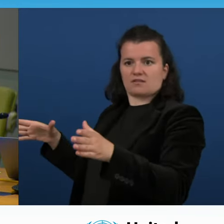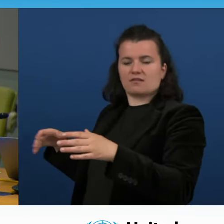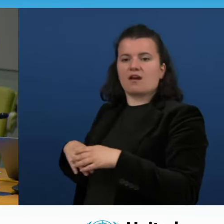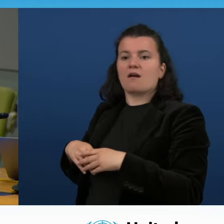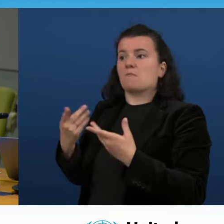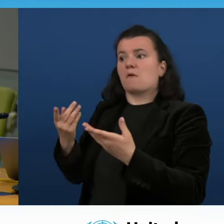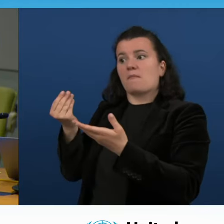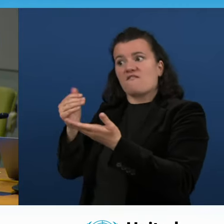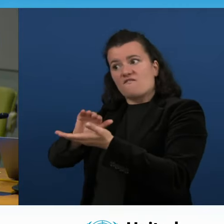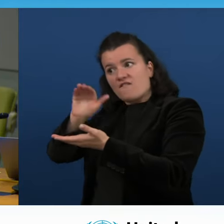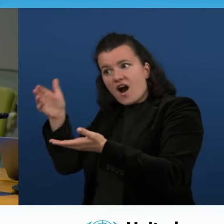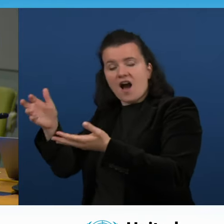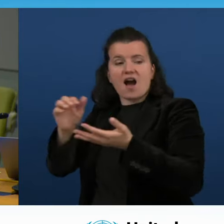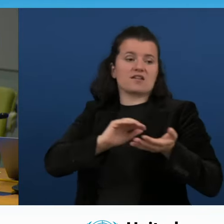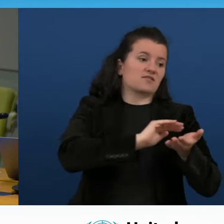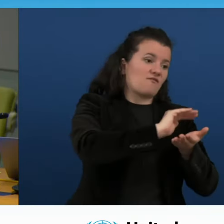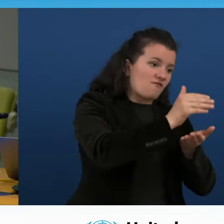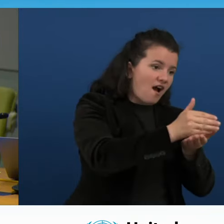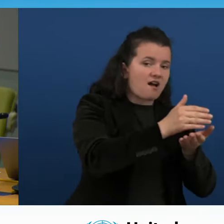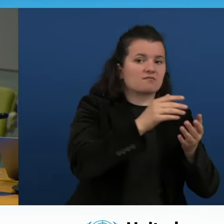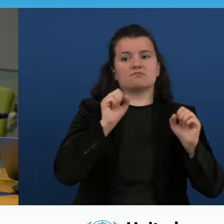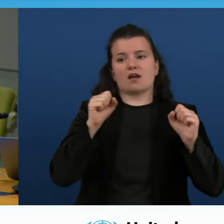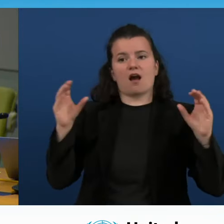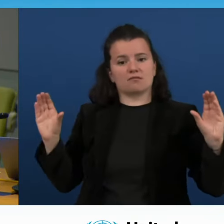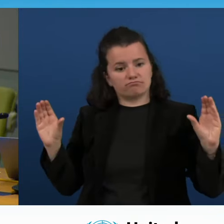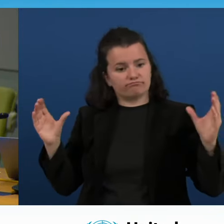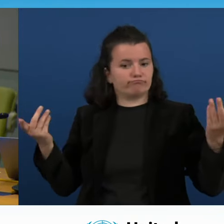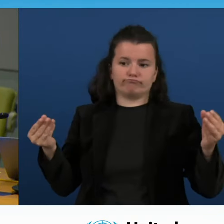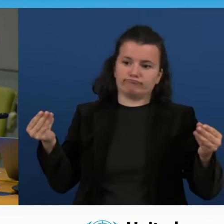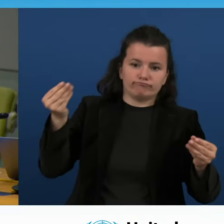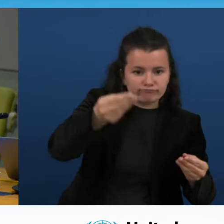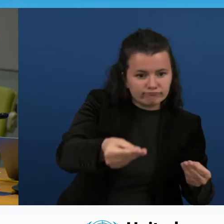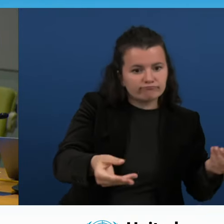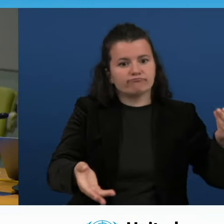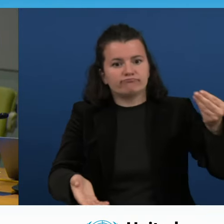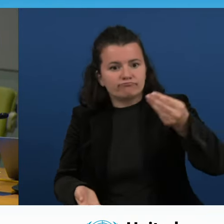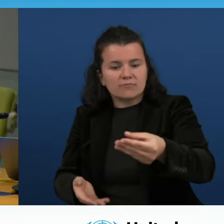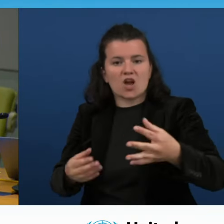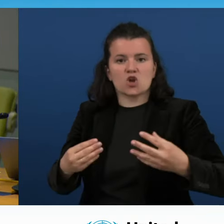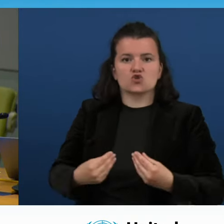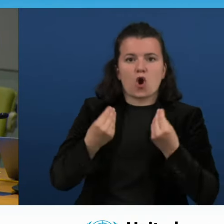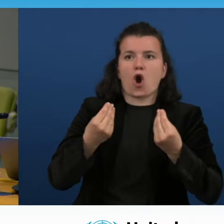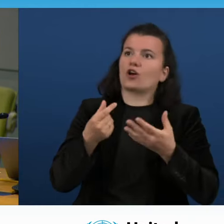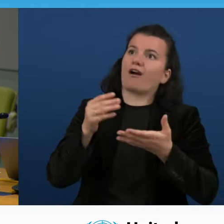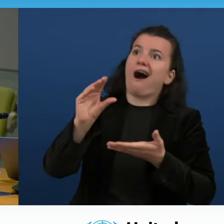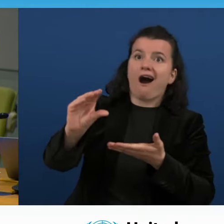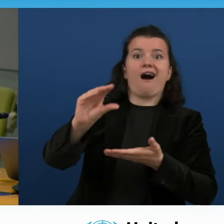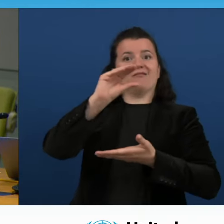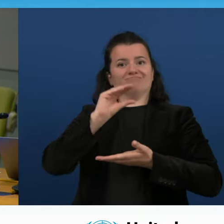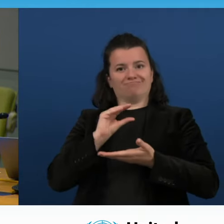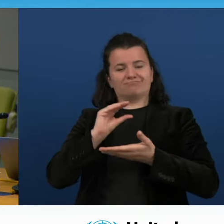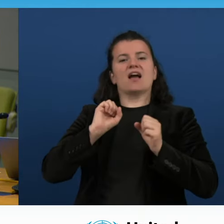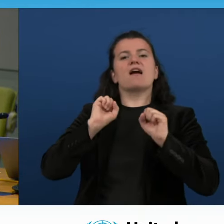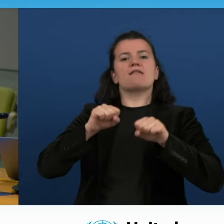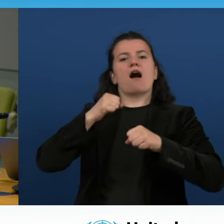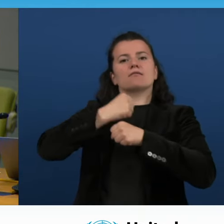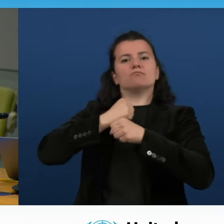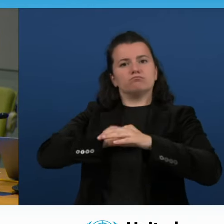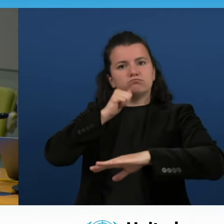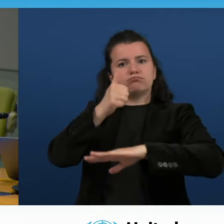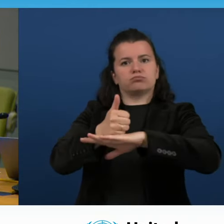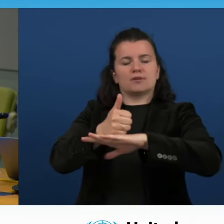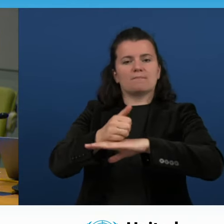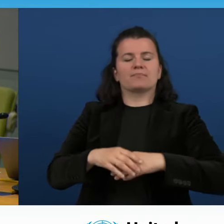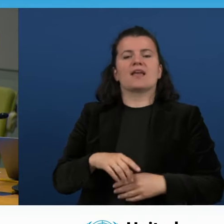for entrepreneurship to be given to young people. For example, in Zambia, where I come from, we have what's called the Citizens Economic